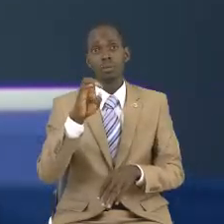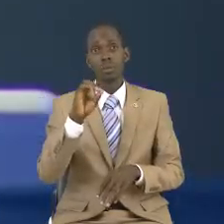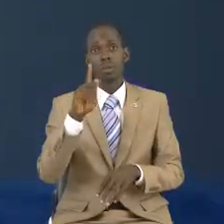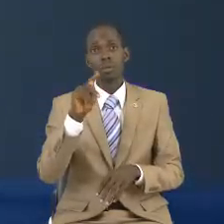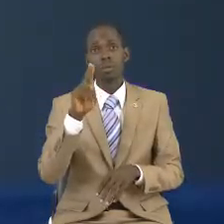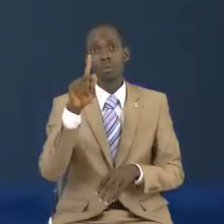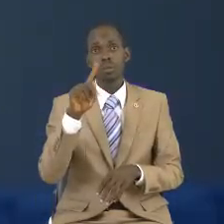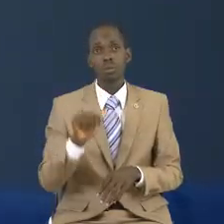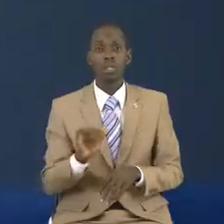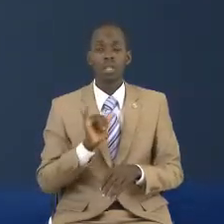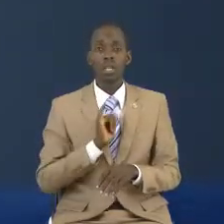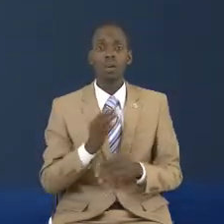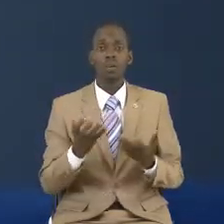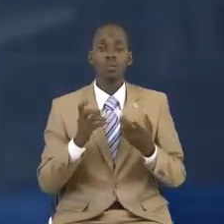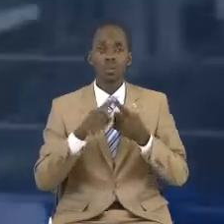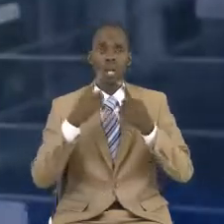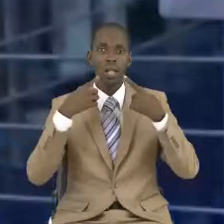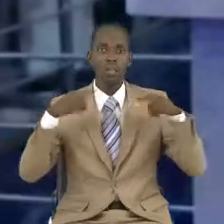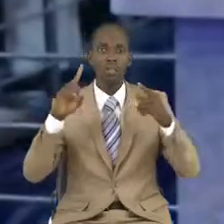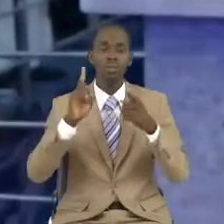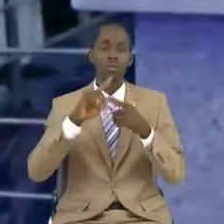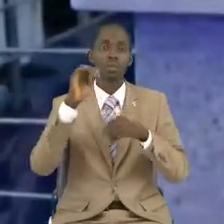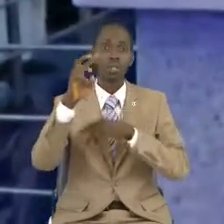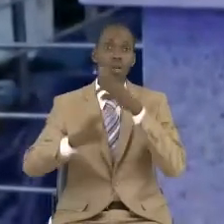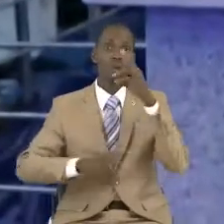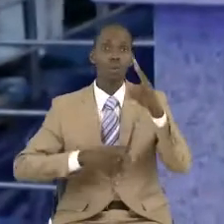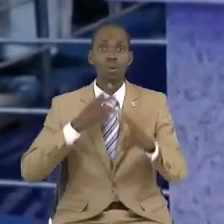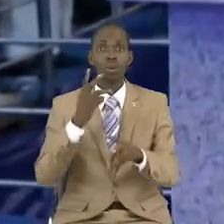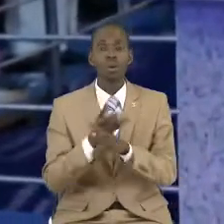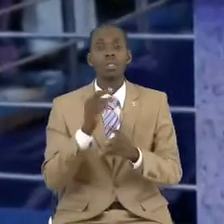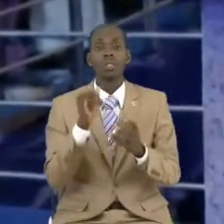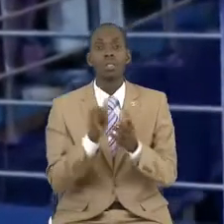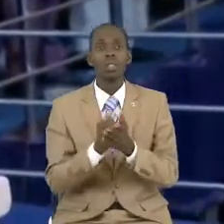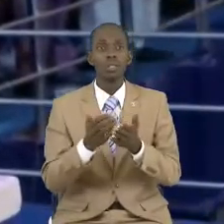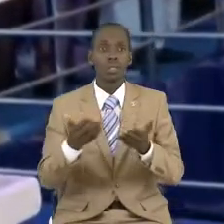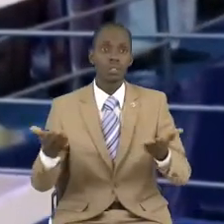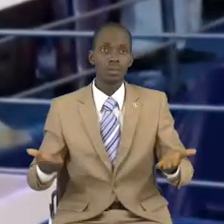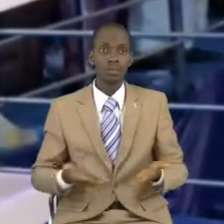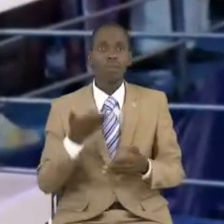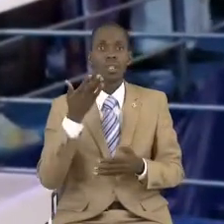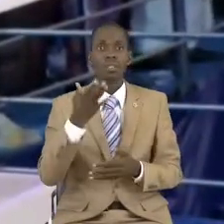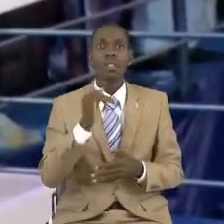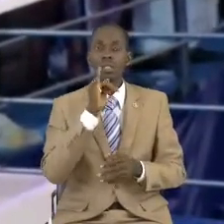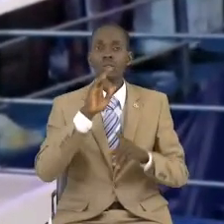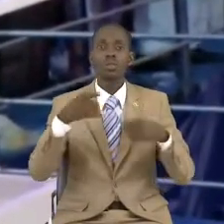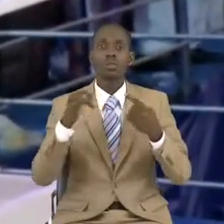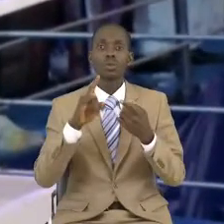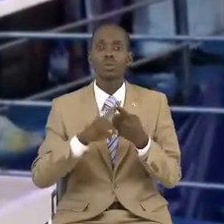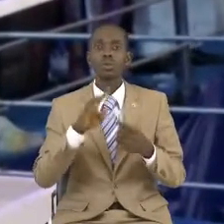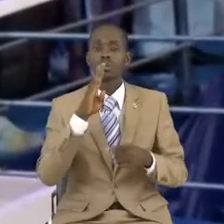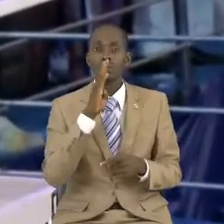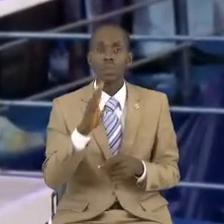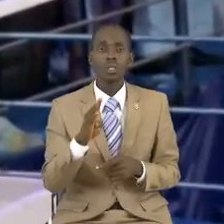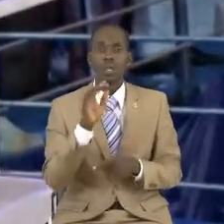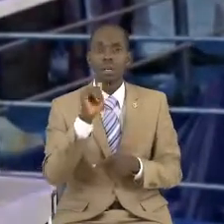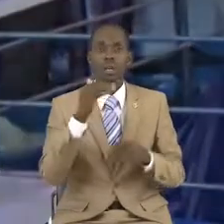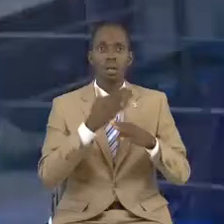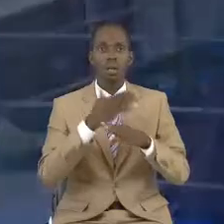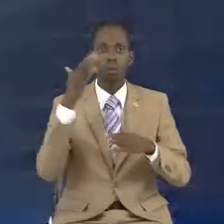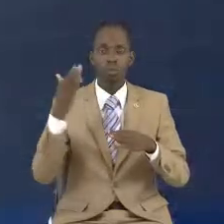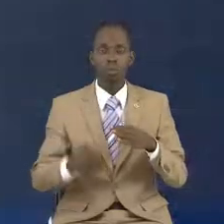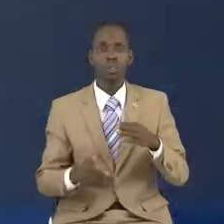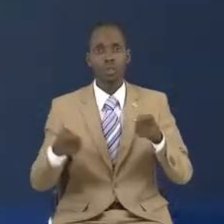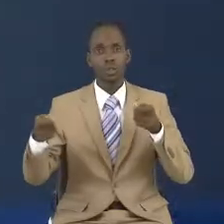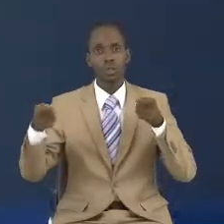announce to the world that here there's going to be complete dominion